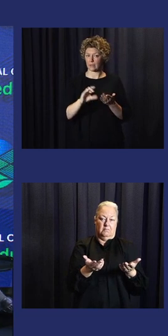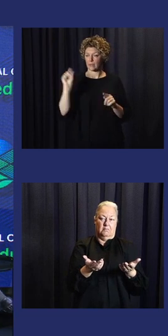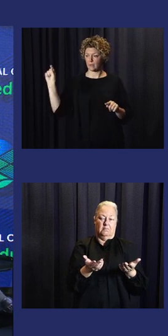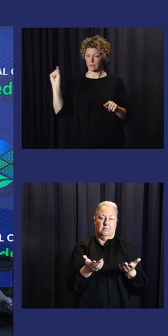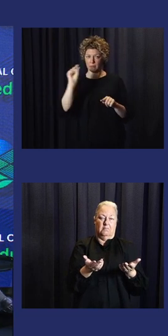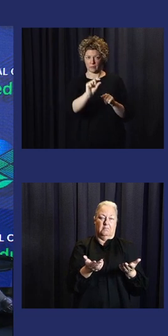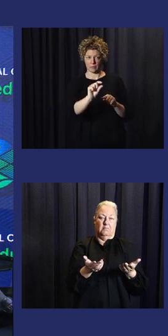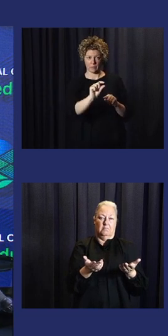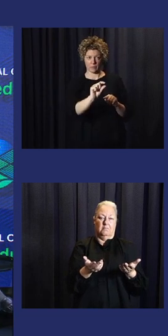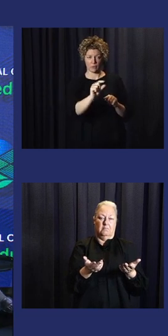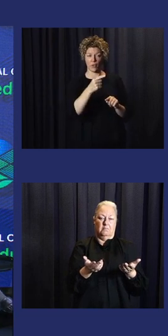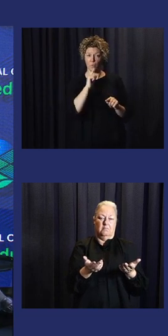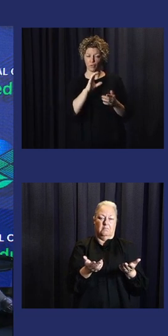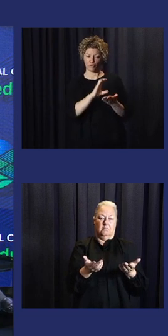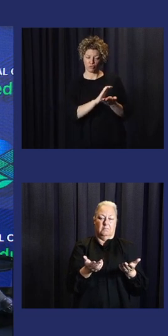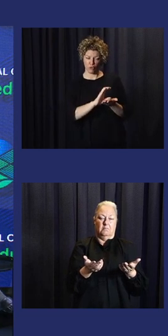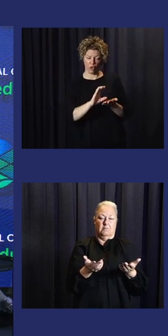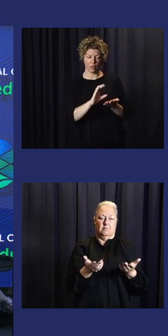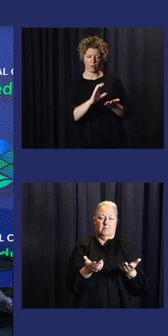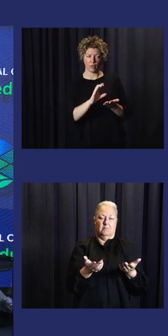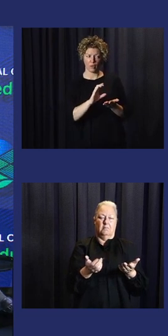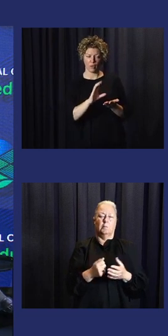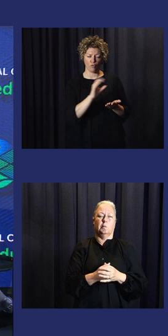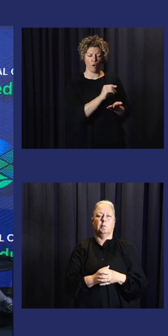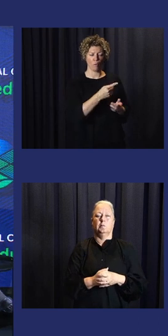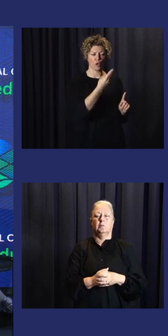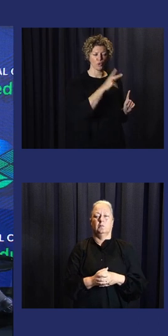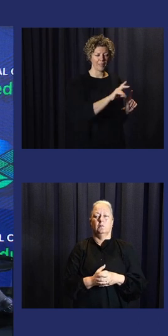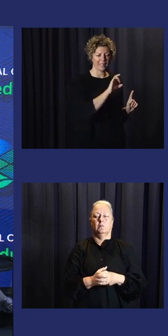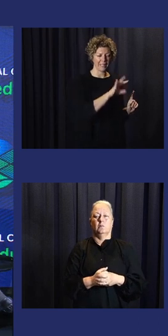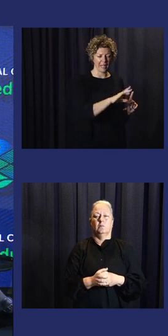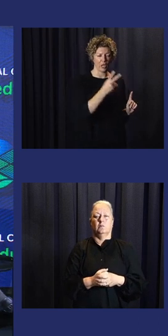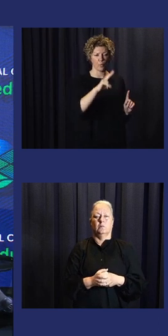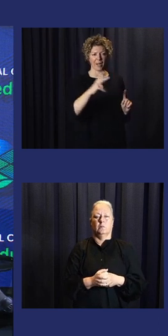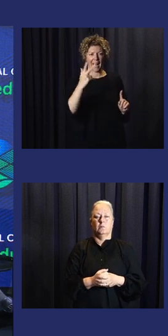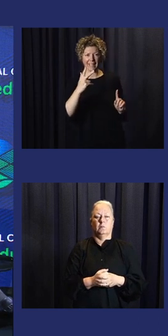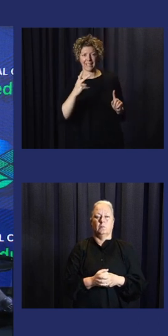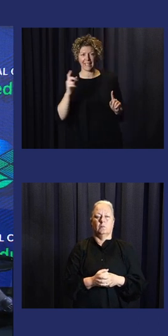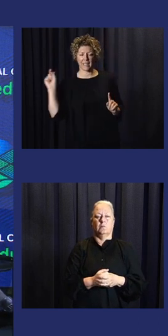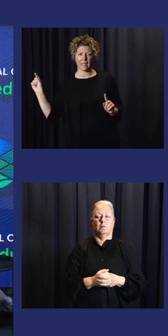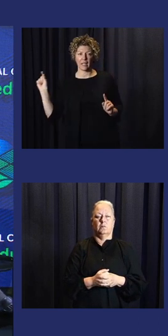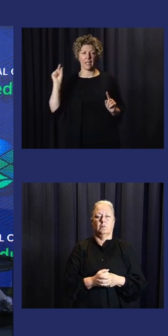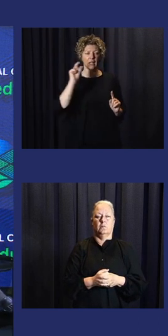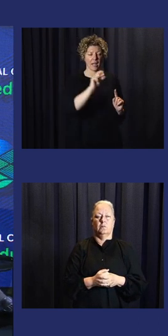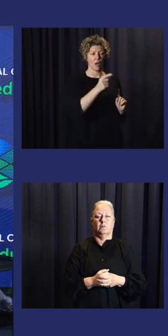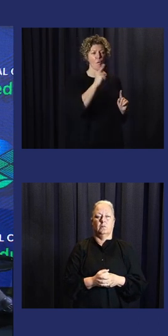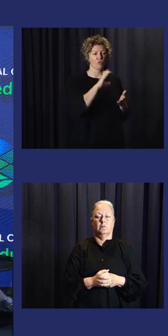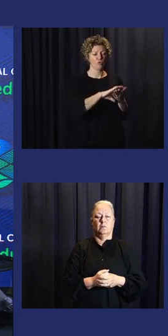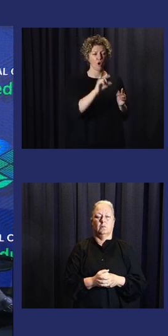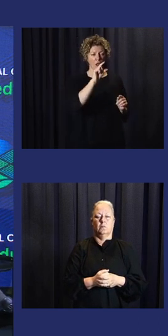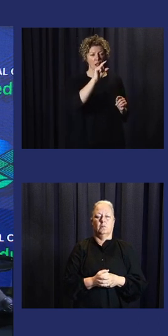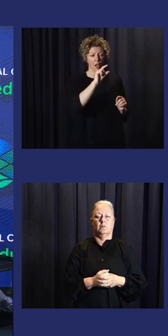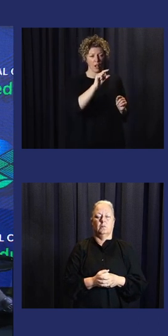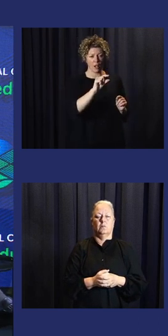overseas development assistance, between 2010 and 2018, as little as 47 cents